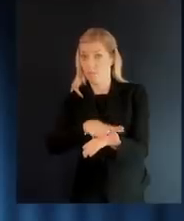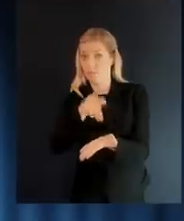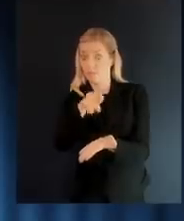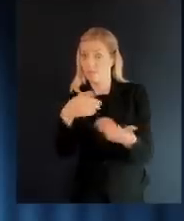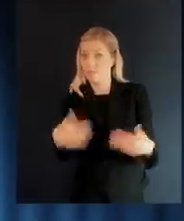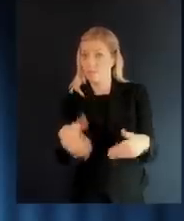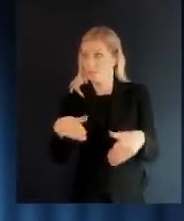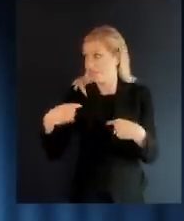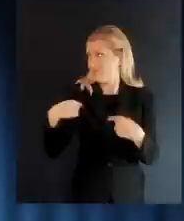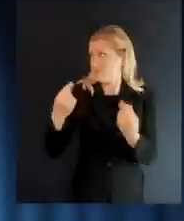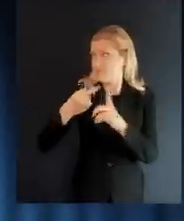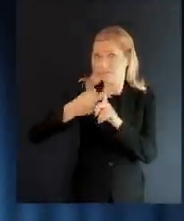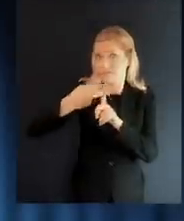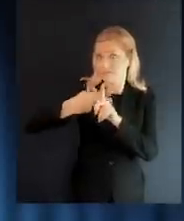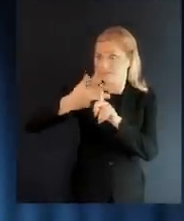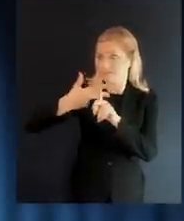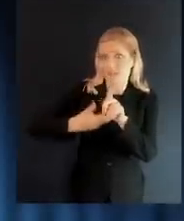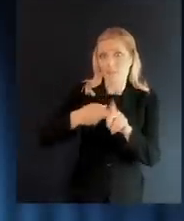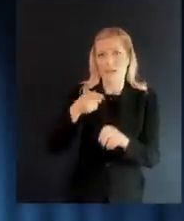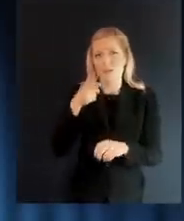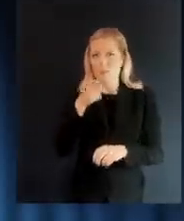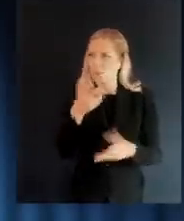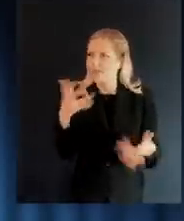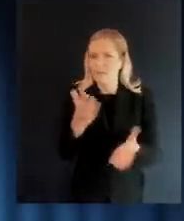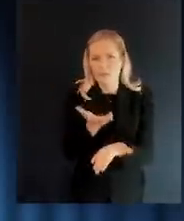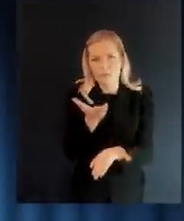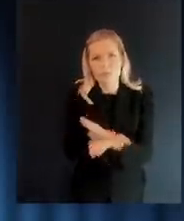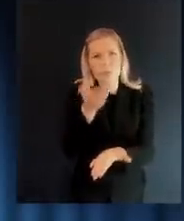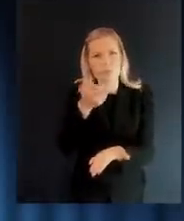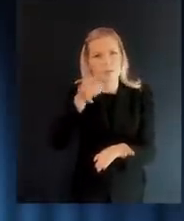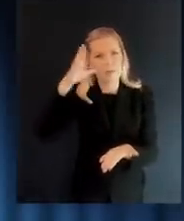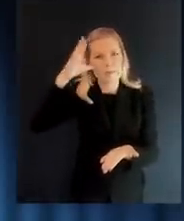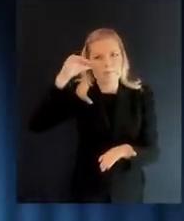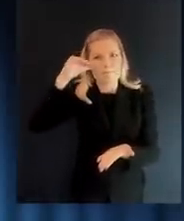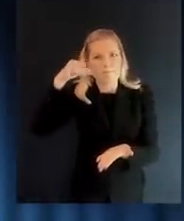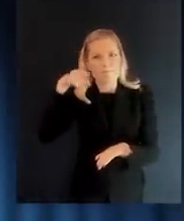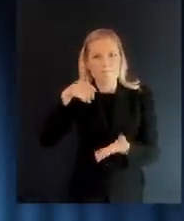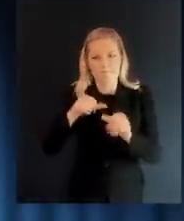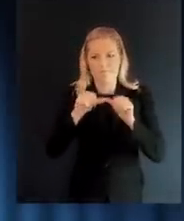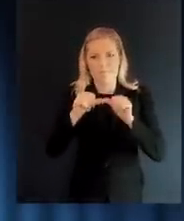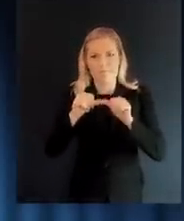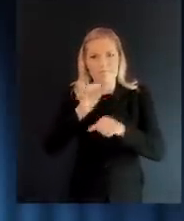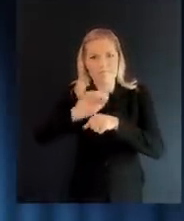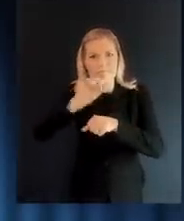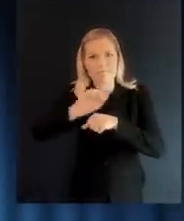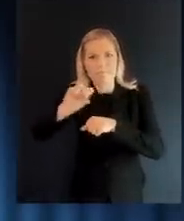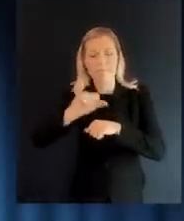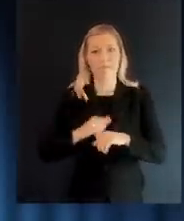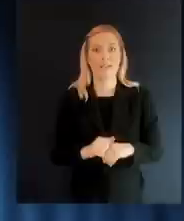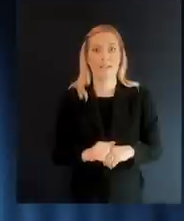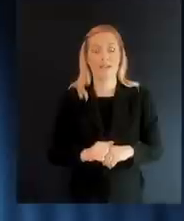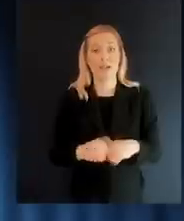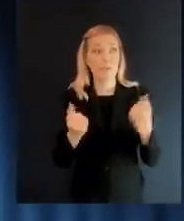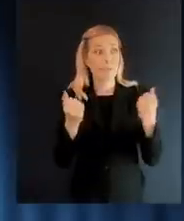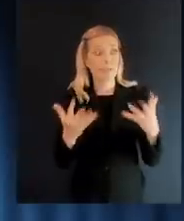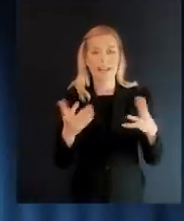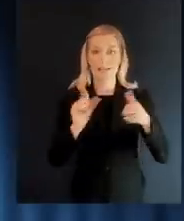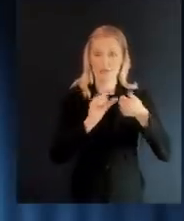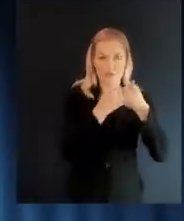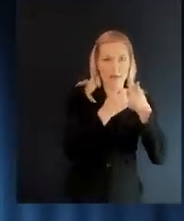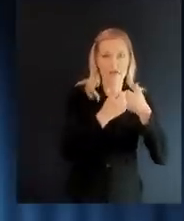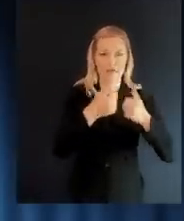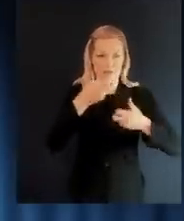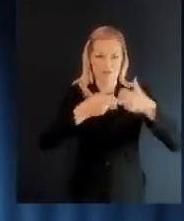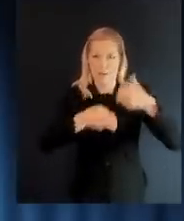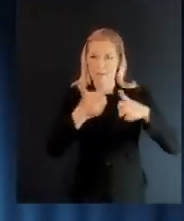We recognize that many of you had to adapt quickly to changes you did not see coming, while also coping